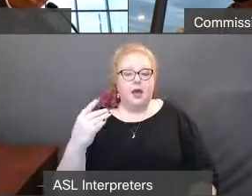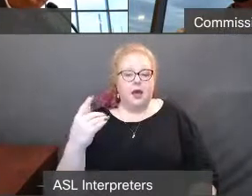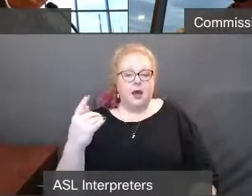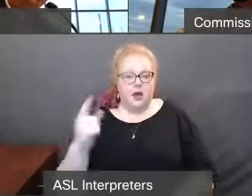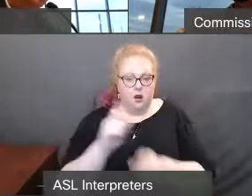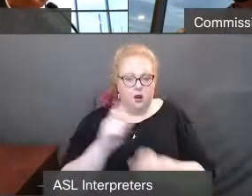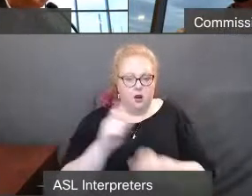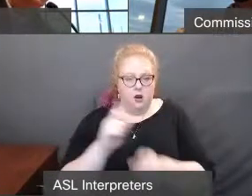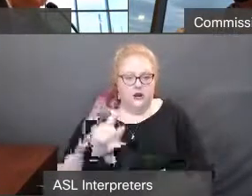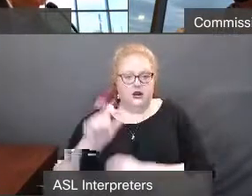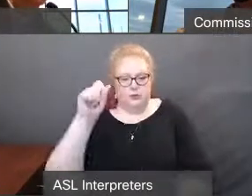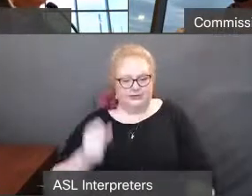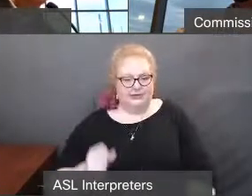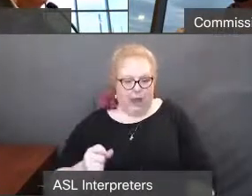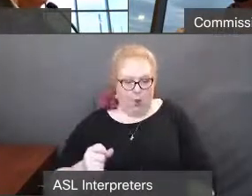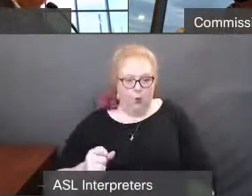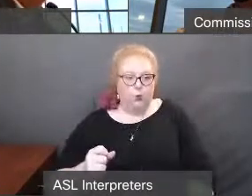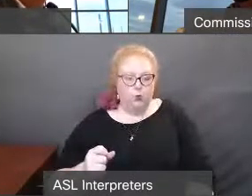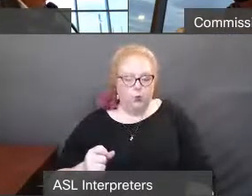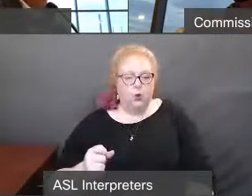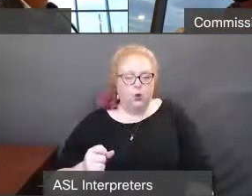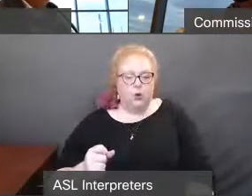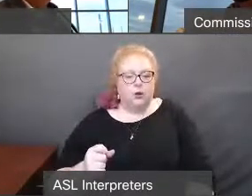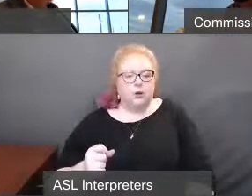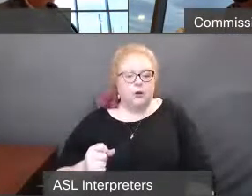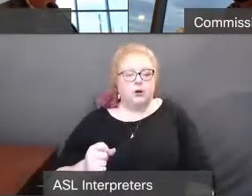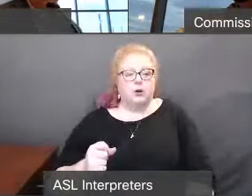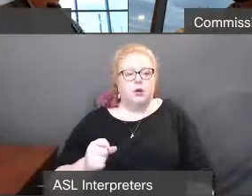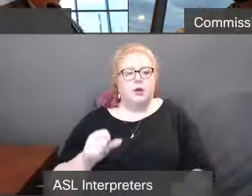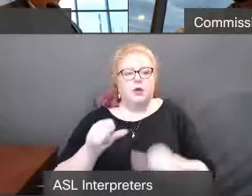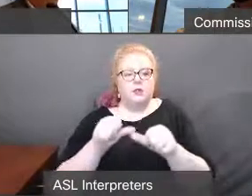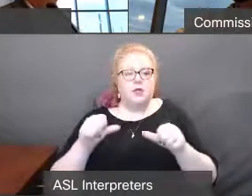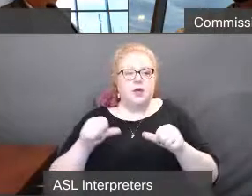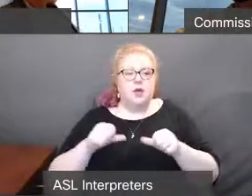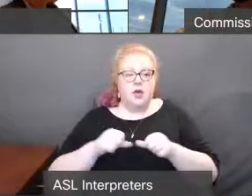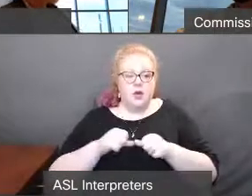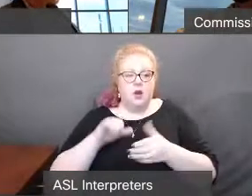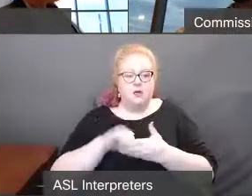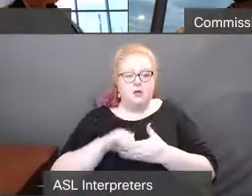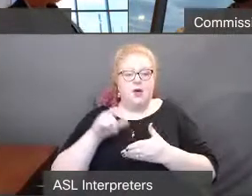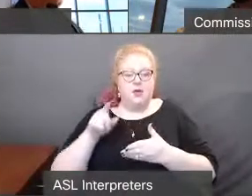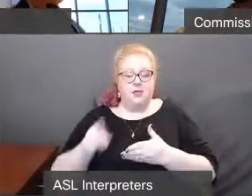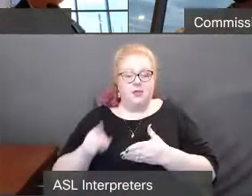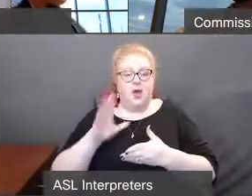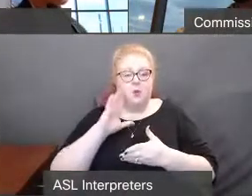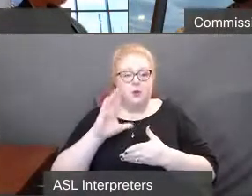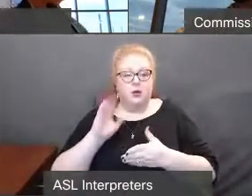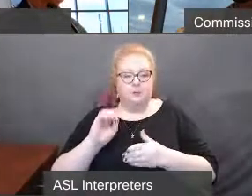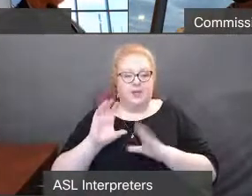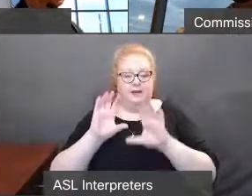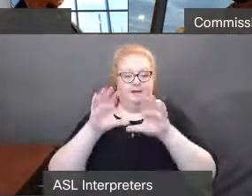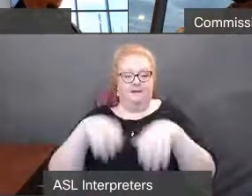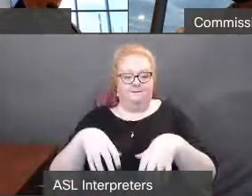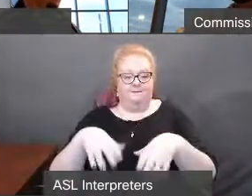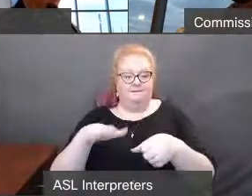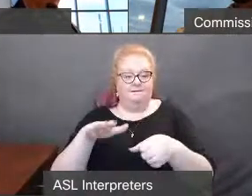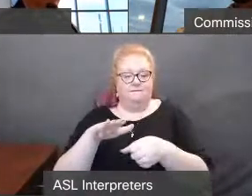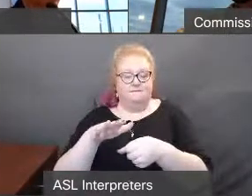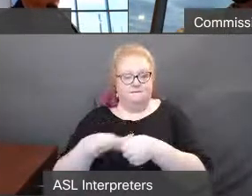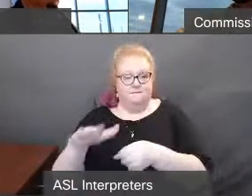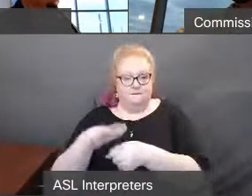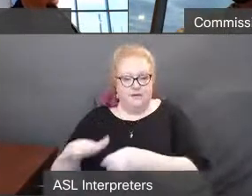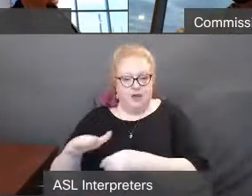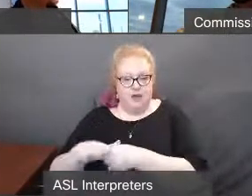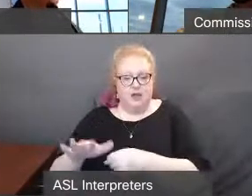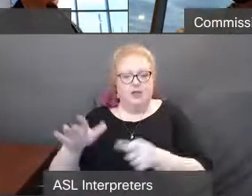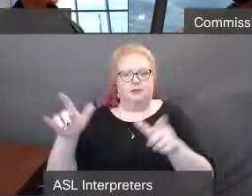the south also. The area they're going to fill has gotten much smaller.